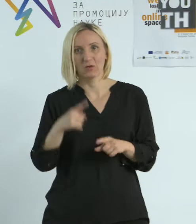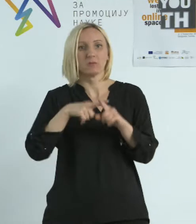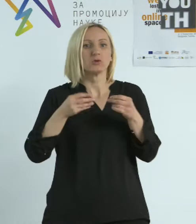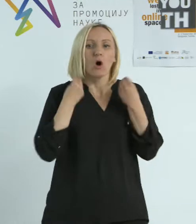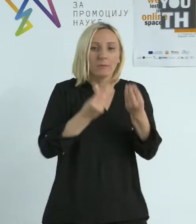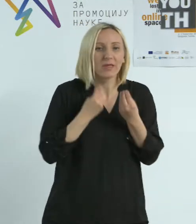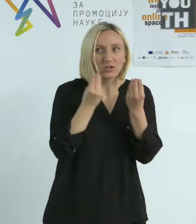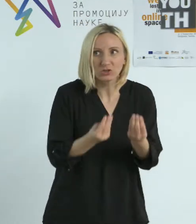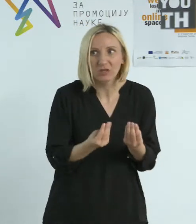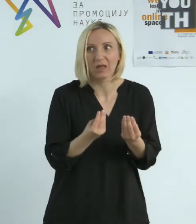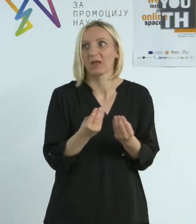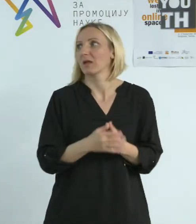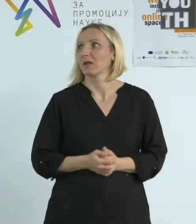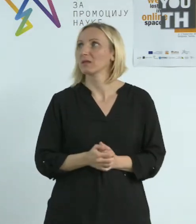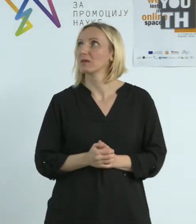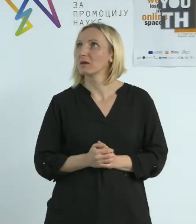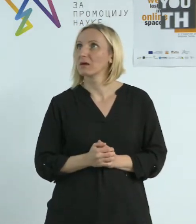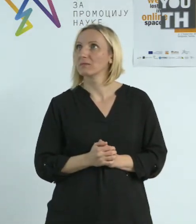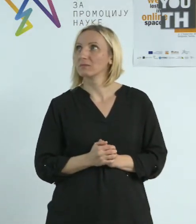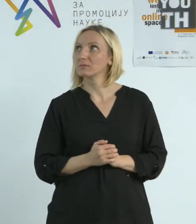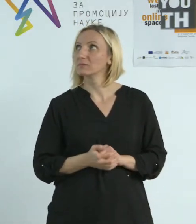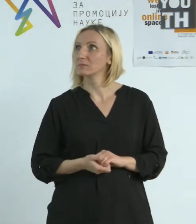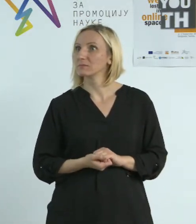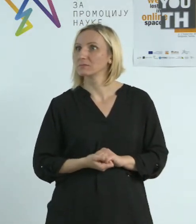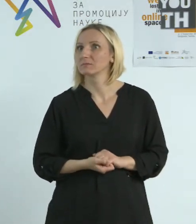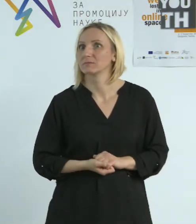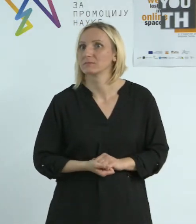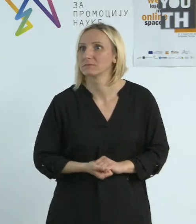of in different style. So,